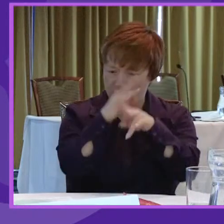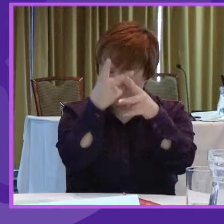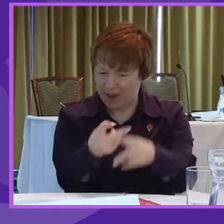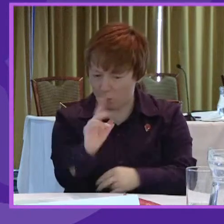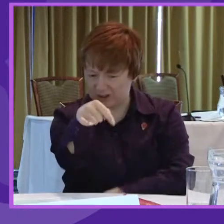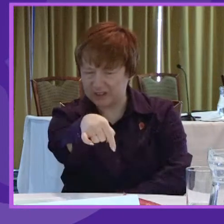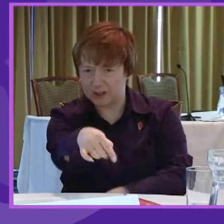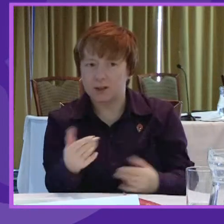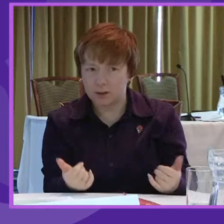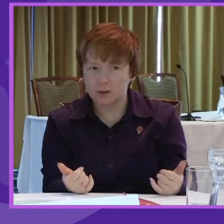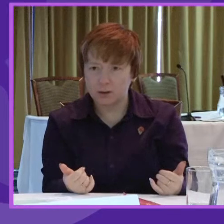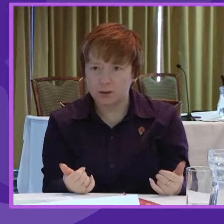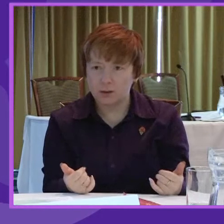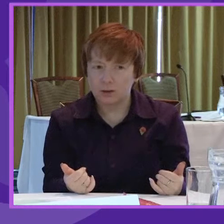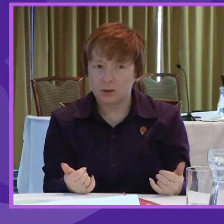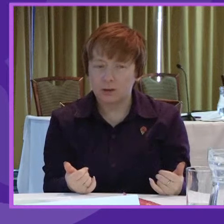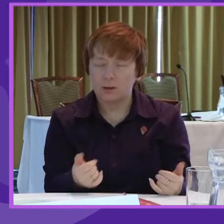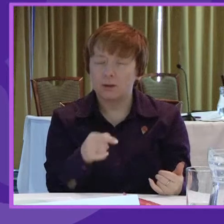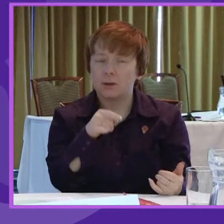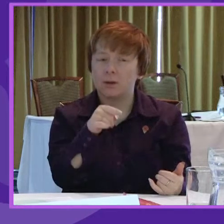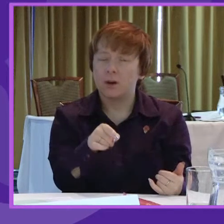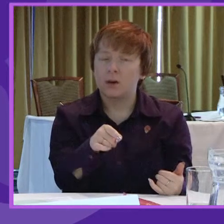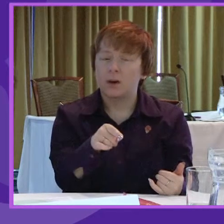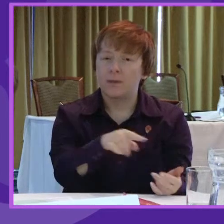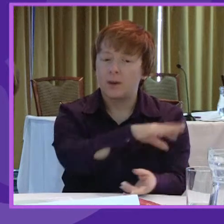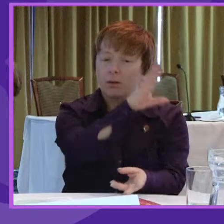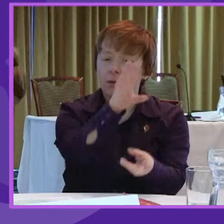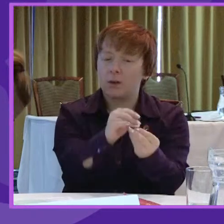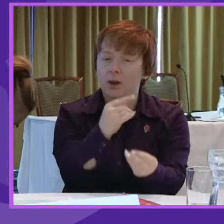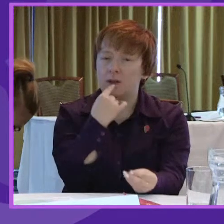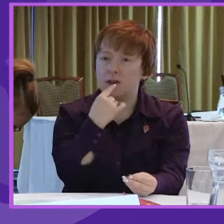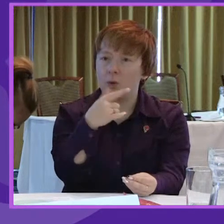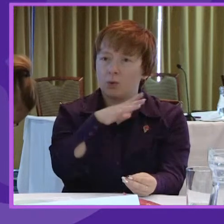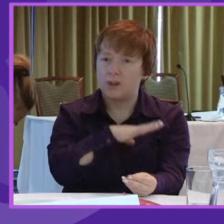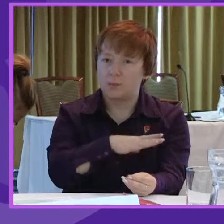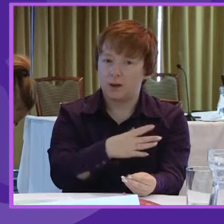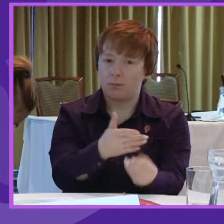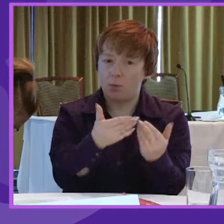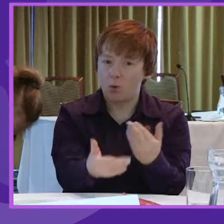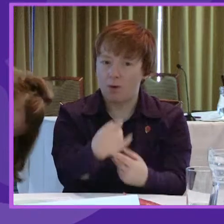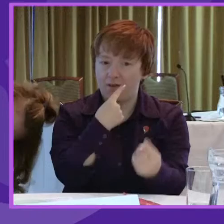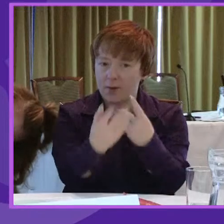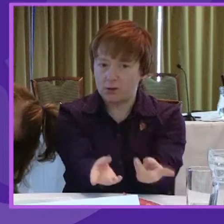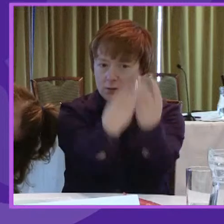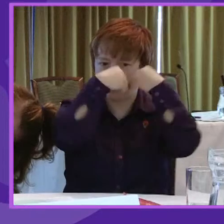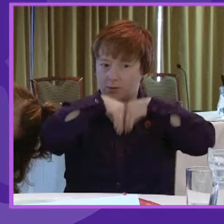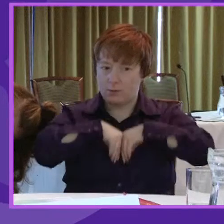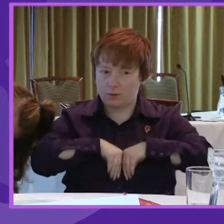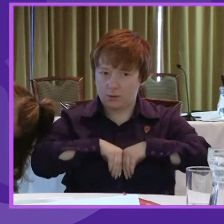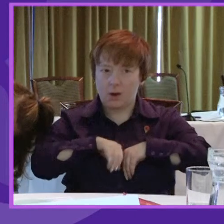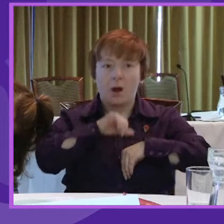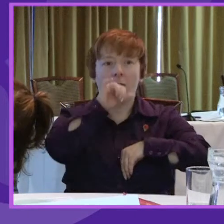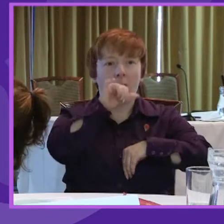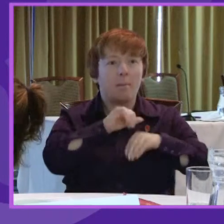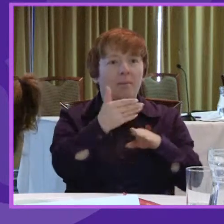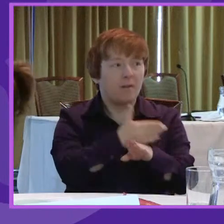care this year. And the conclusions drawn here suggest we need to be much better informed before we start creating new